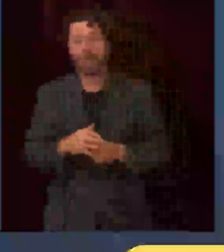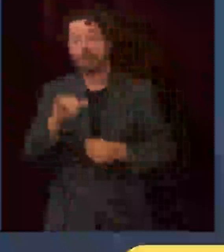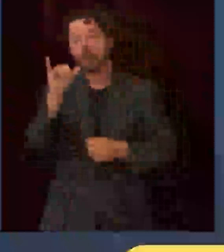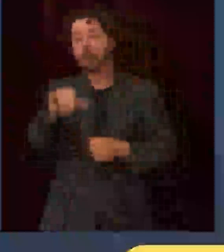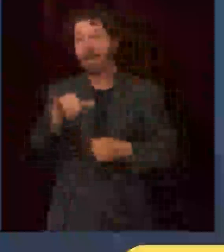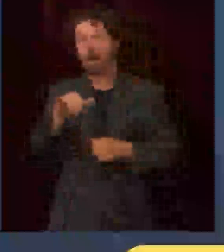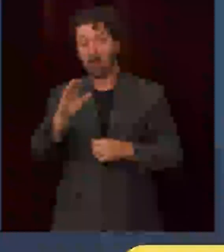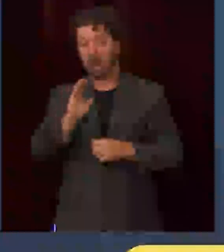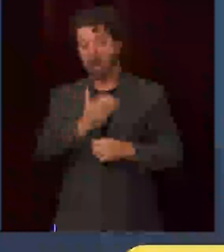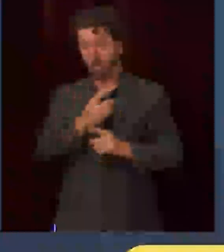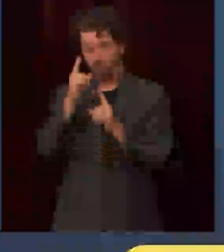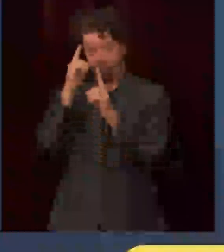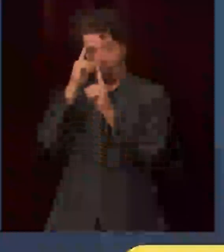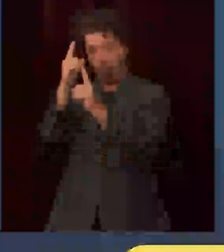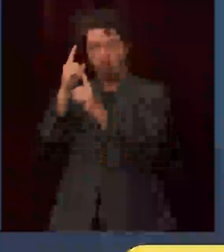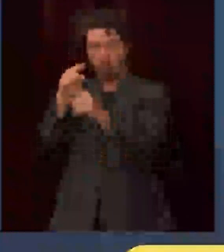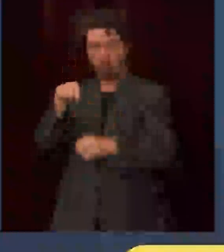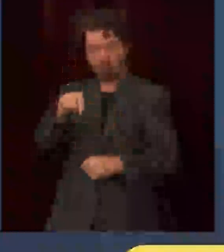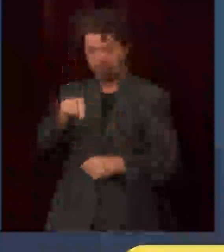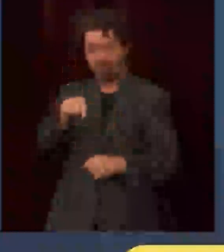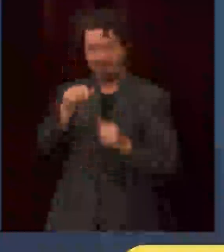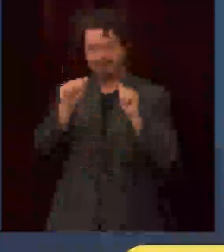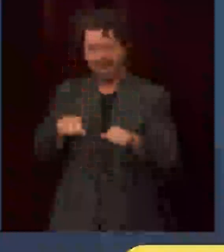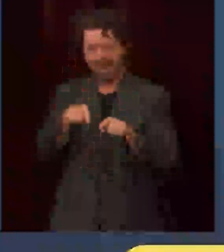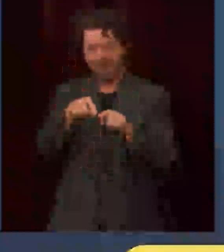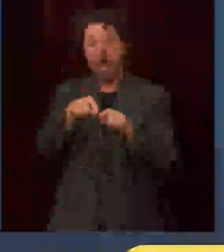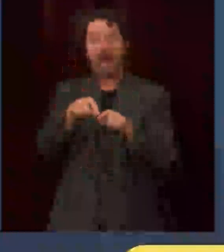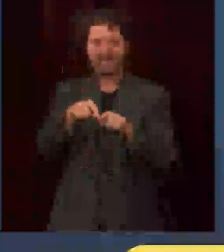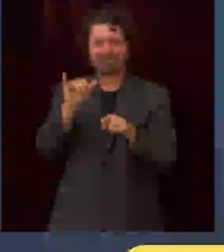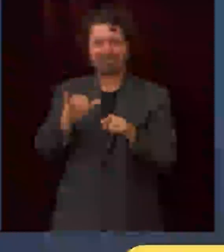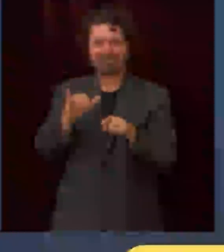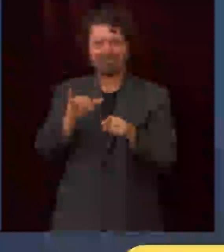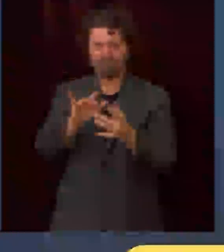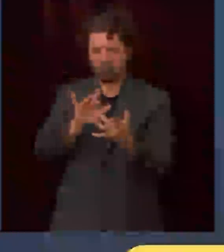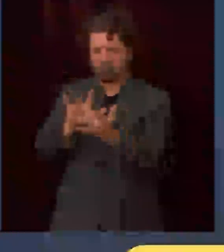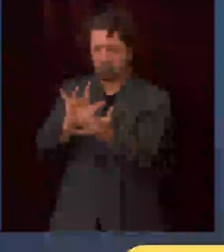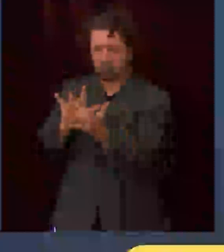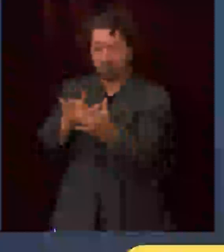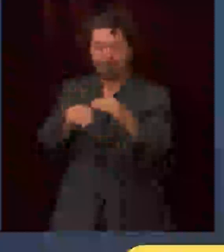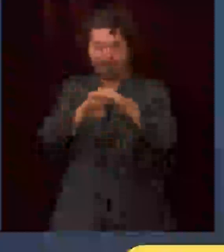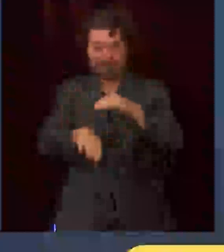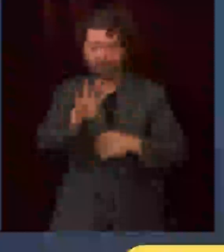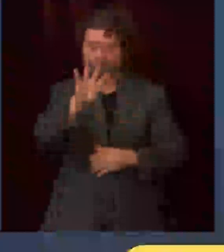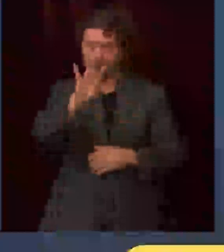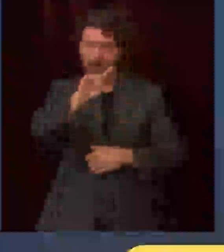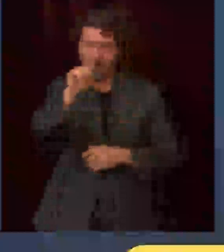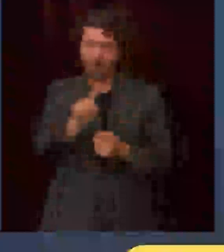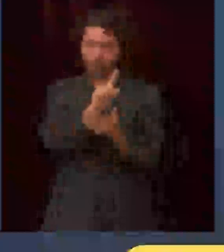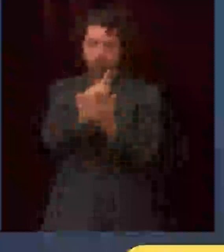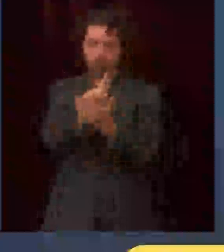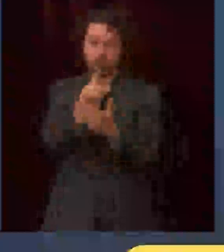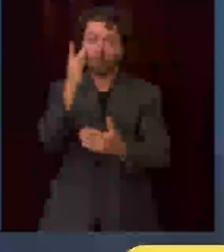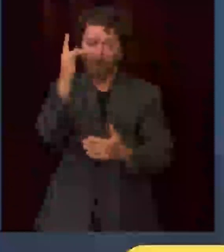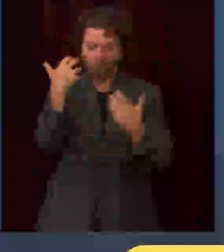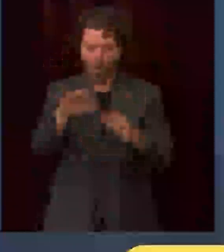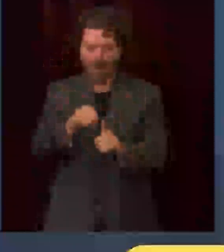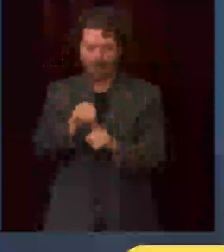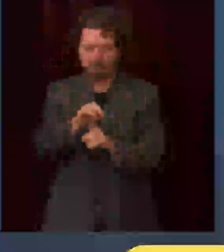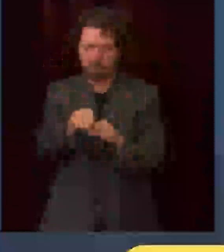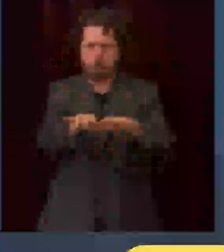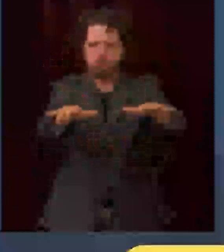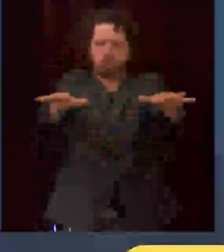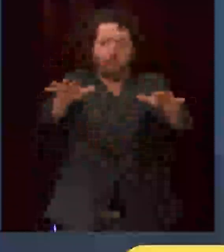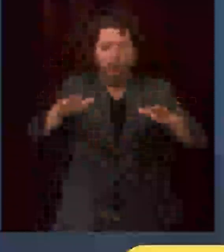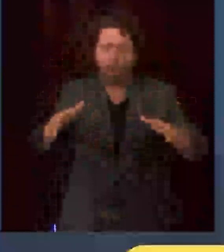within 24 hours of the receipt of a positive test. And there's a target of reaching all of that person's contacts within